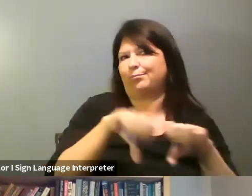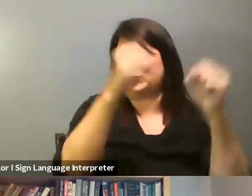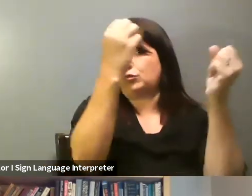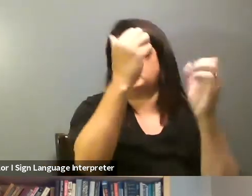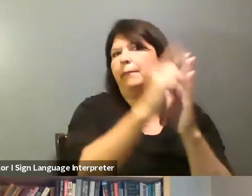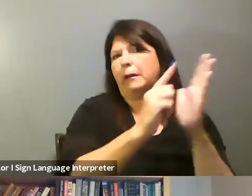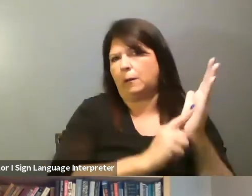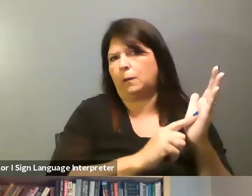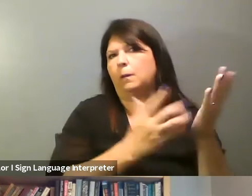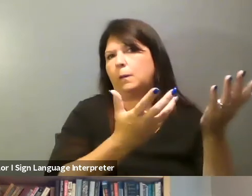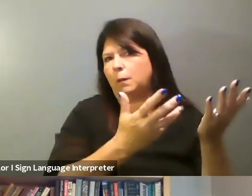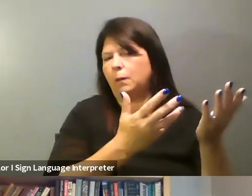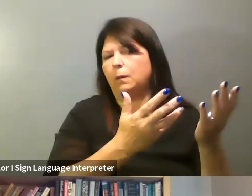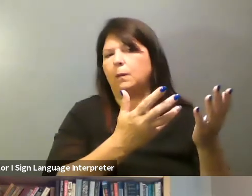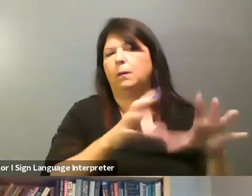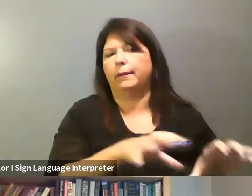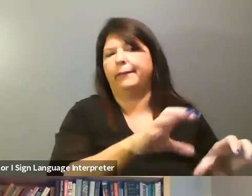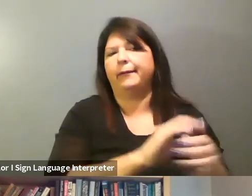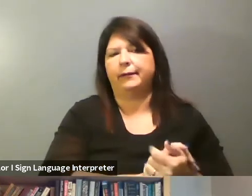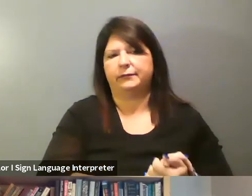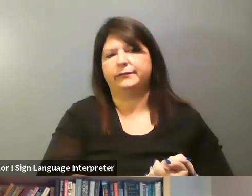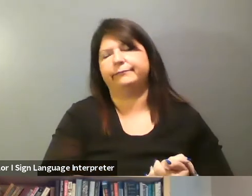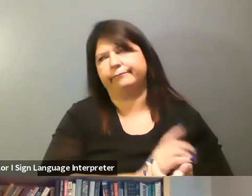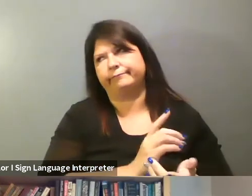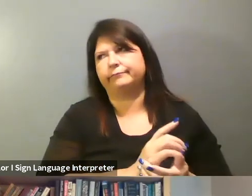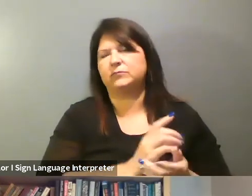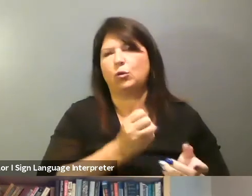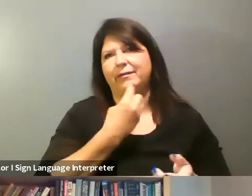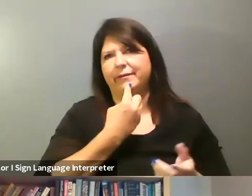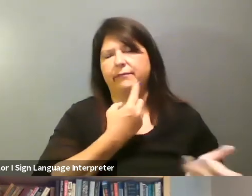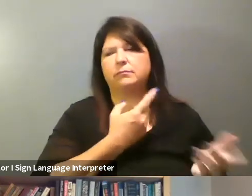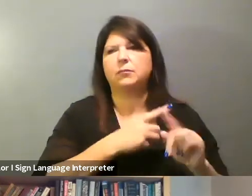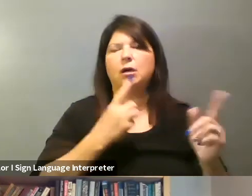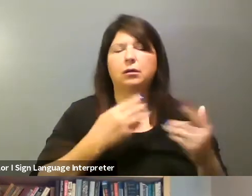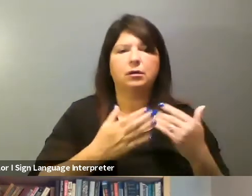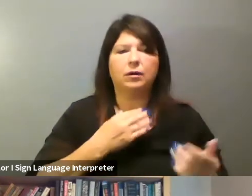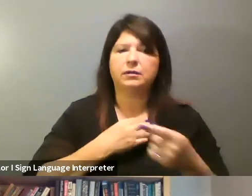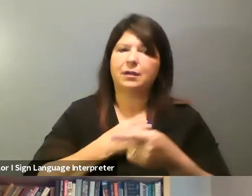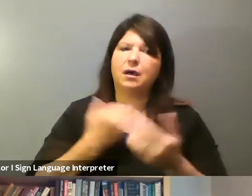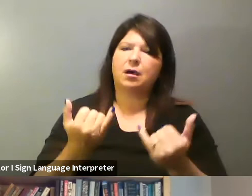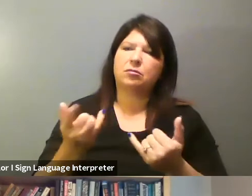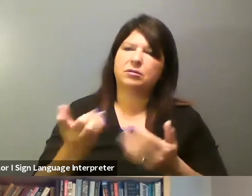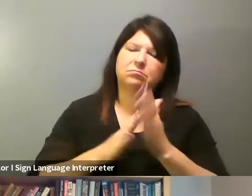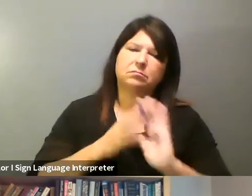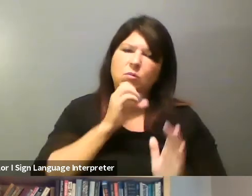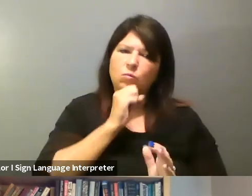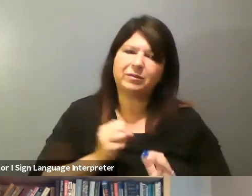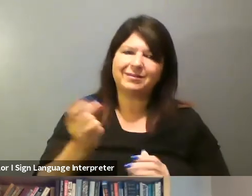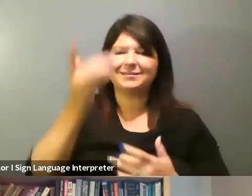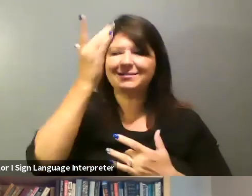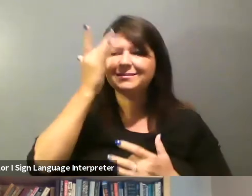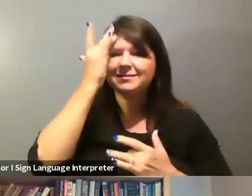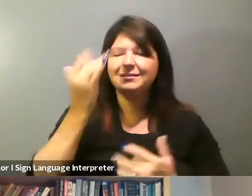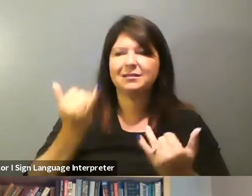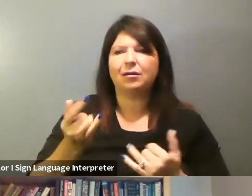so-called engaged in this struggle. And the fact is that now he's aging, he's ill. He